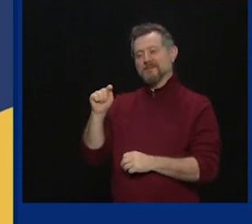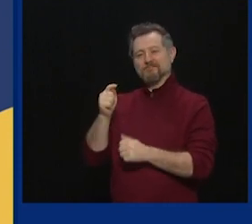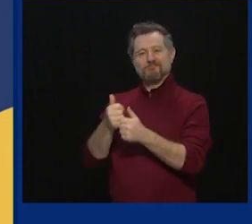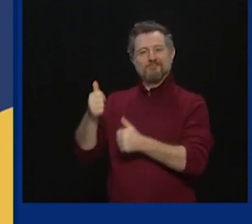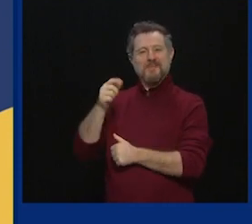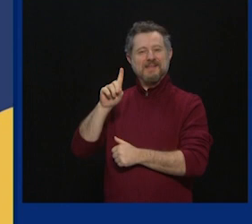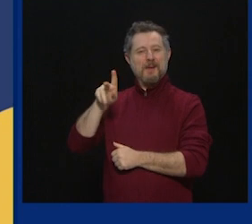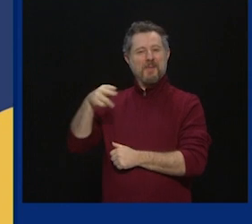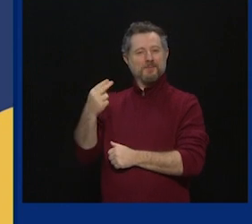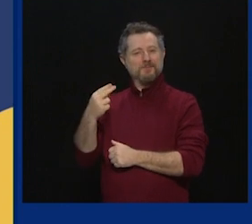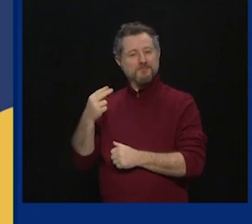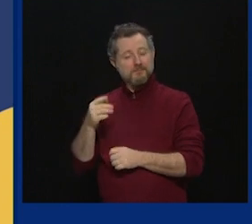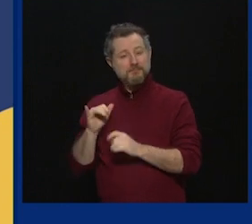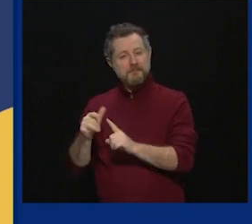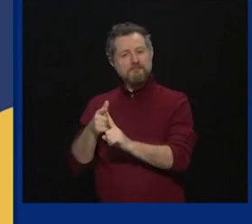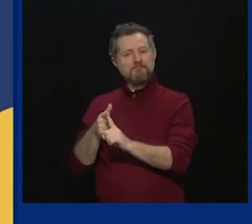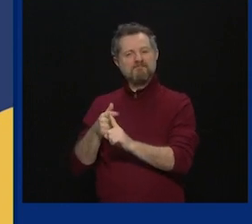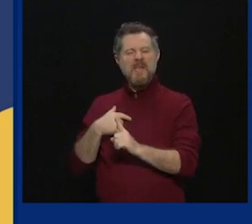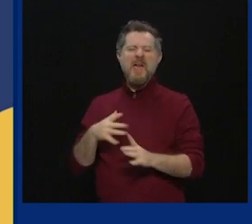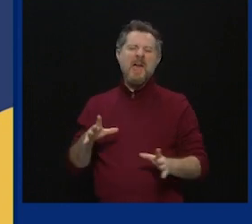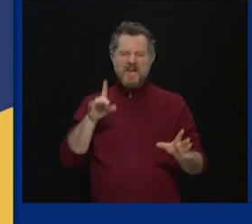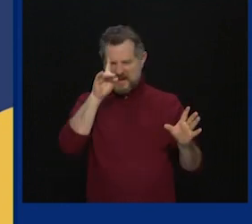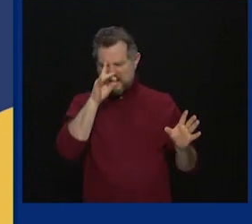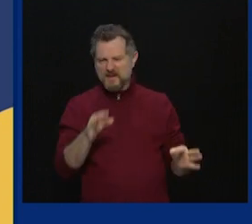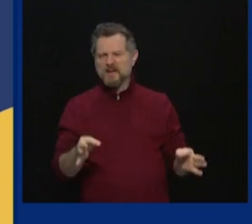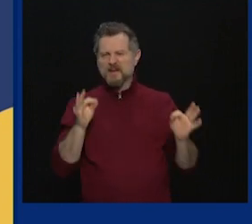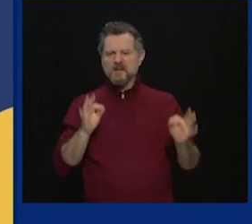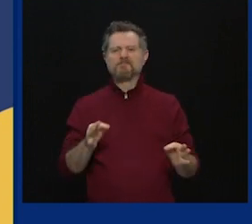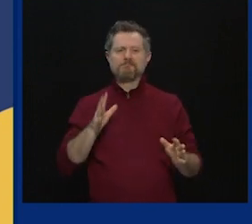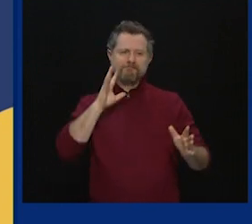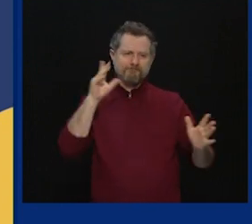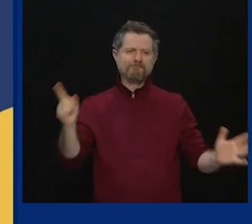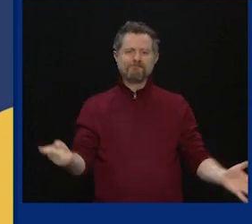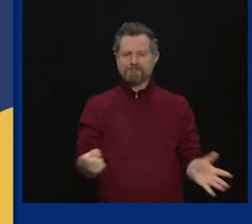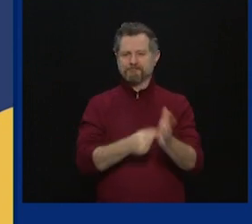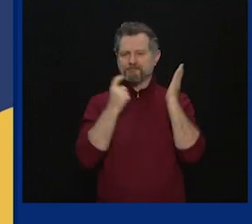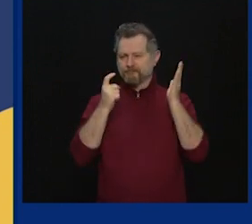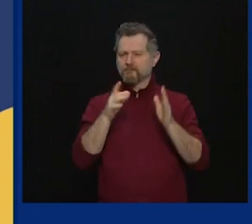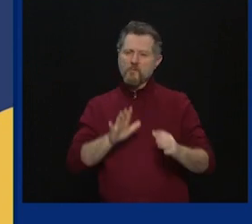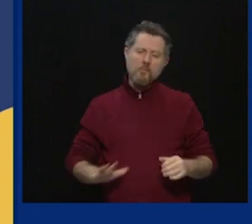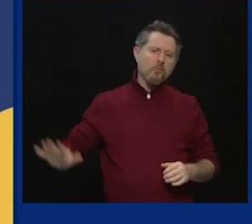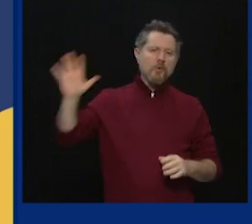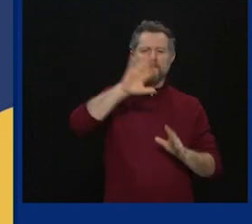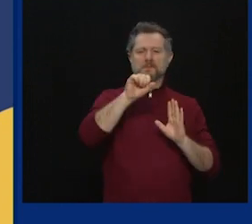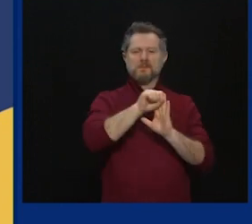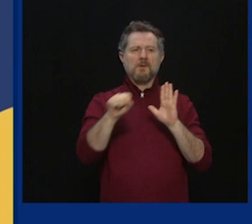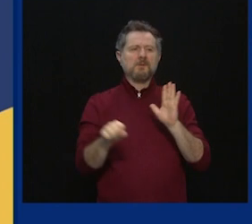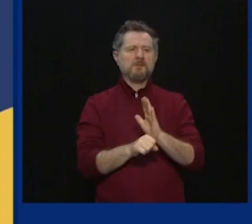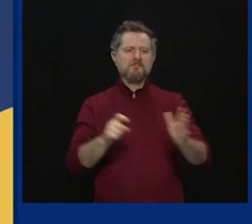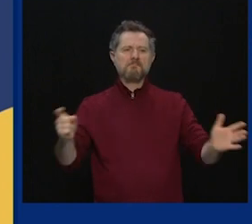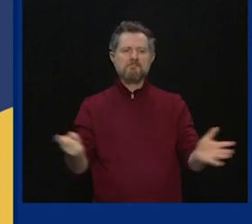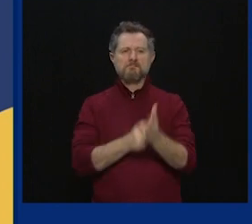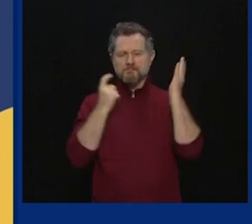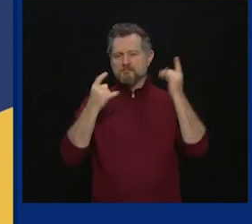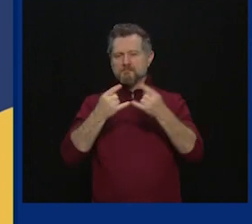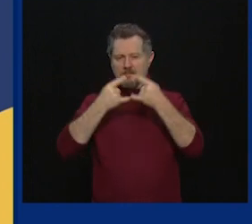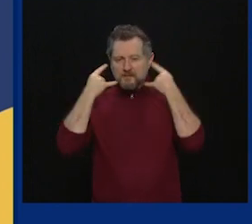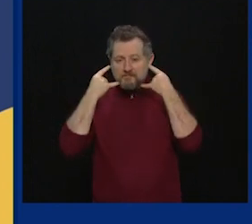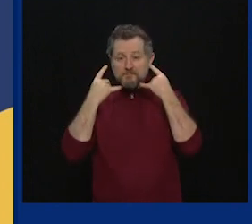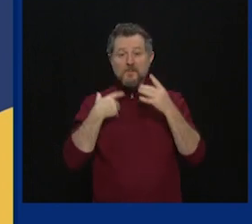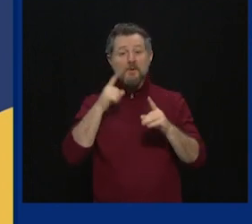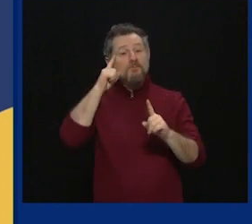by having a statewide mask requirement. And the objective is, as I've said all along, it is